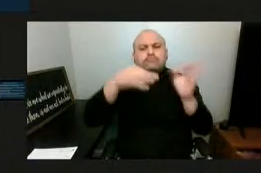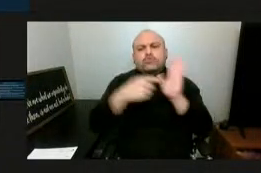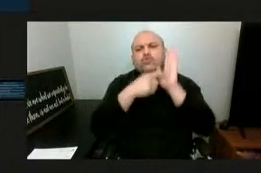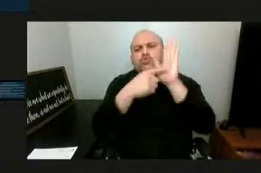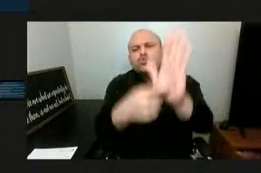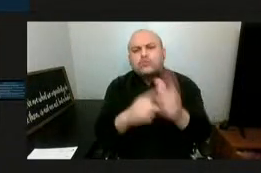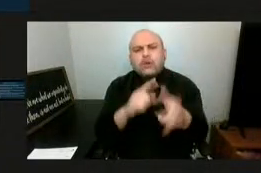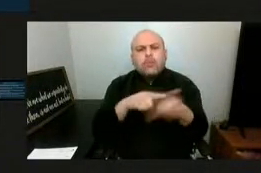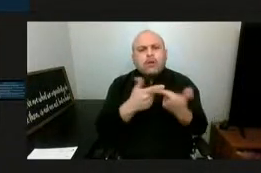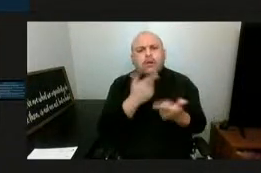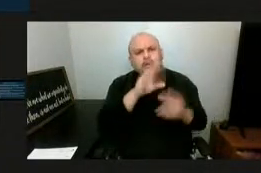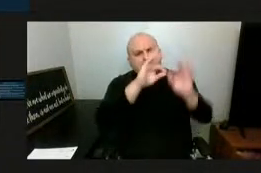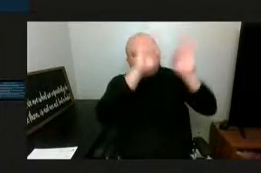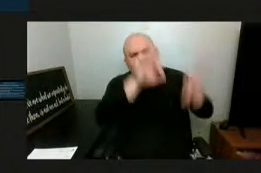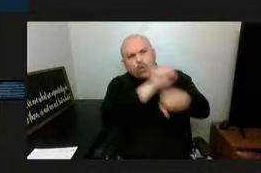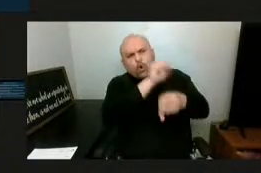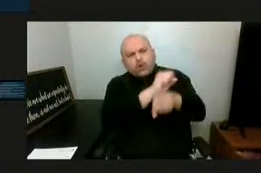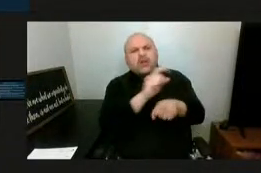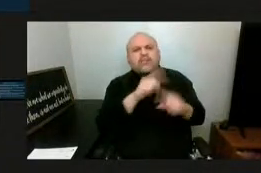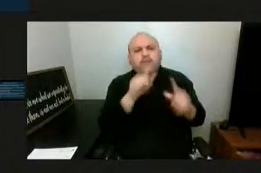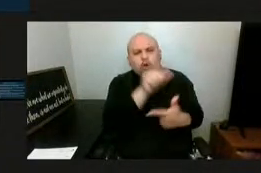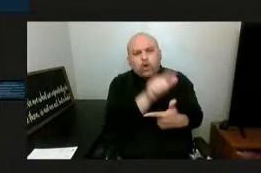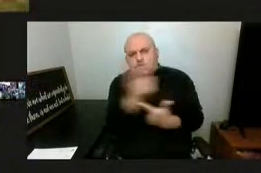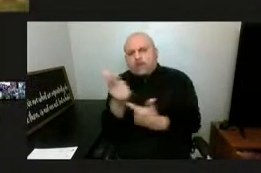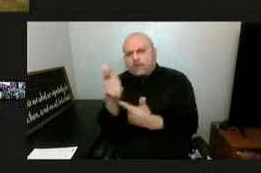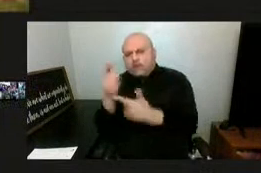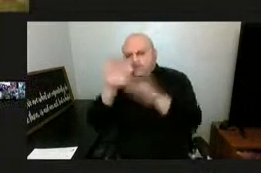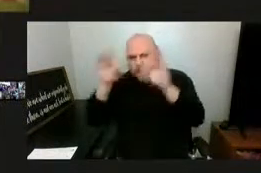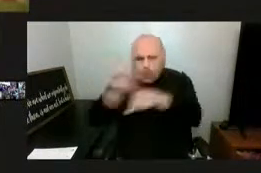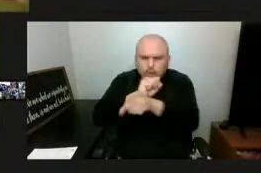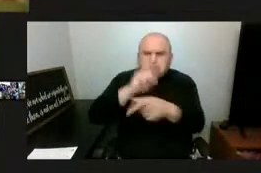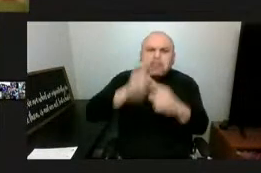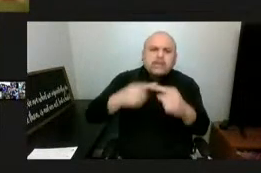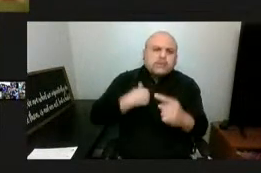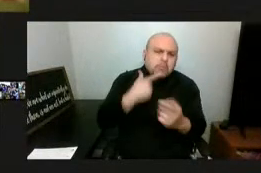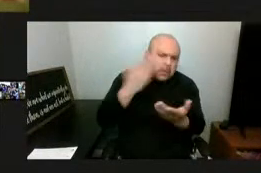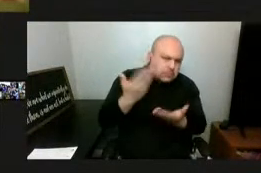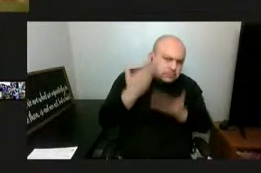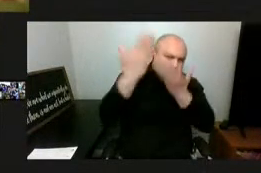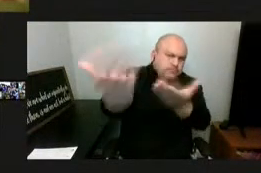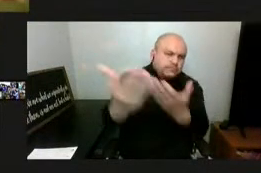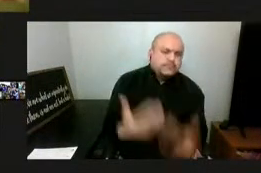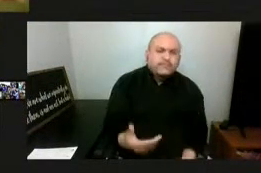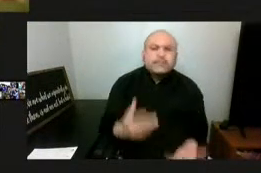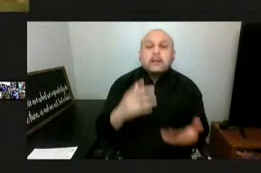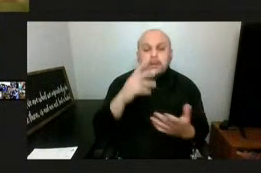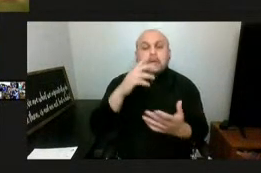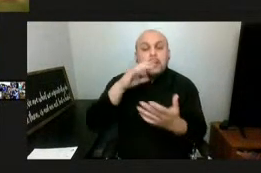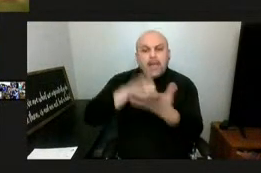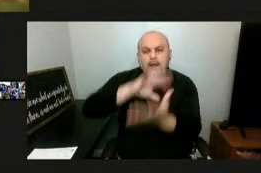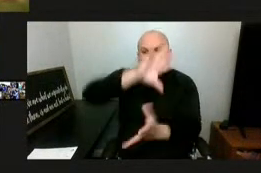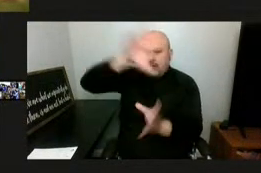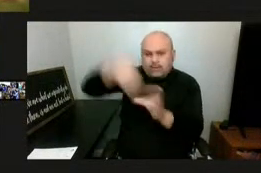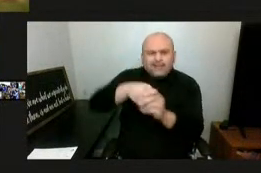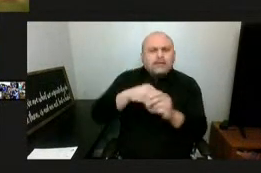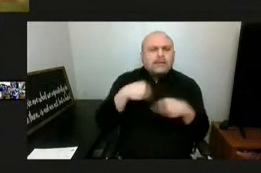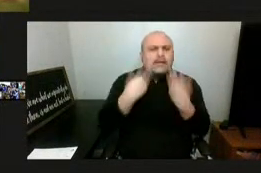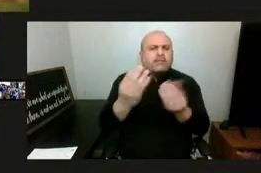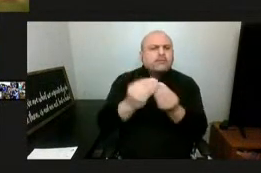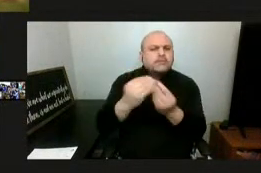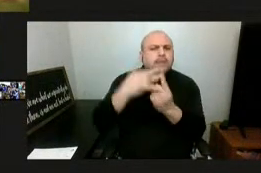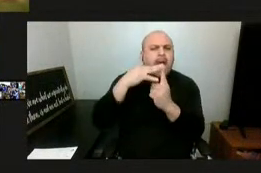an alternative framework, and then some recommendations. So to put all of this into context, we